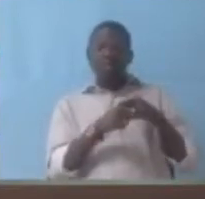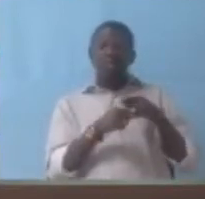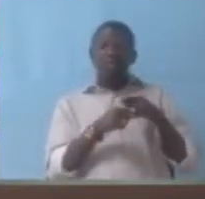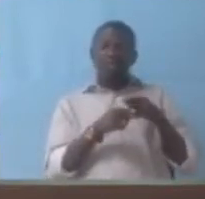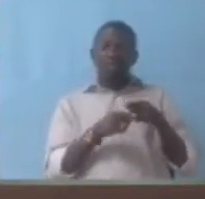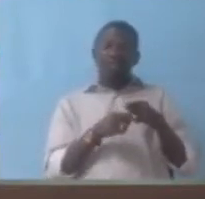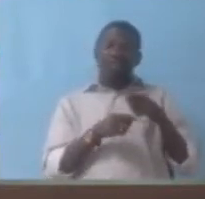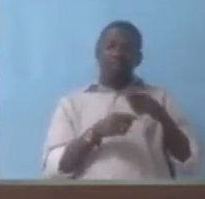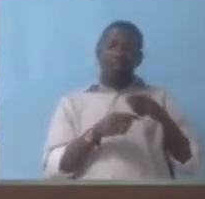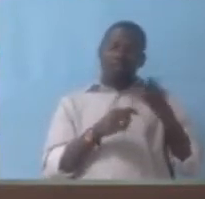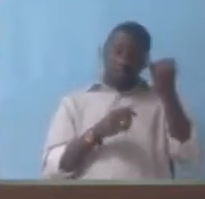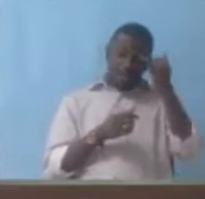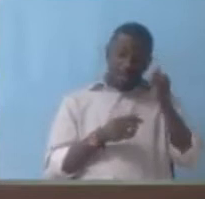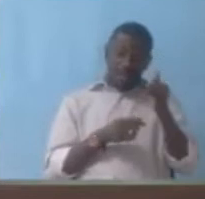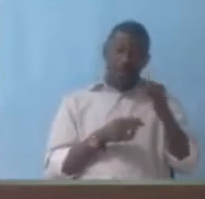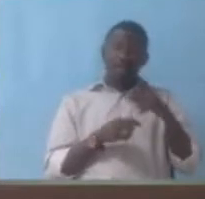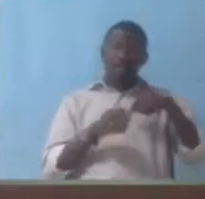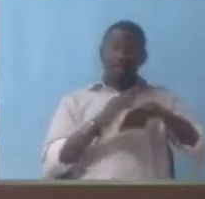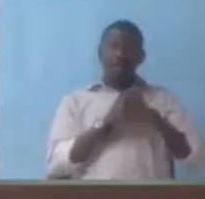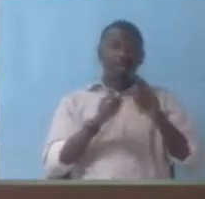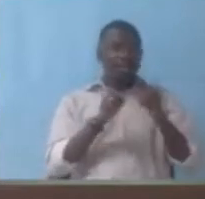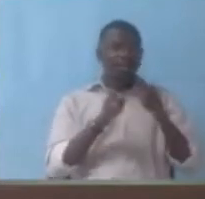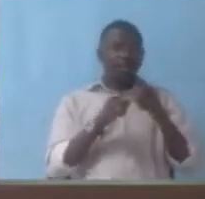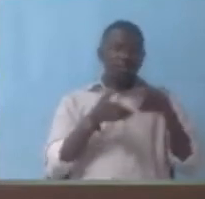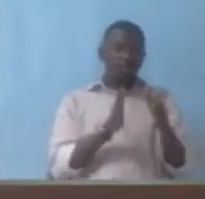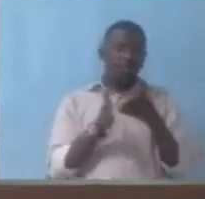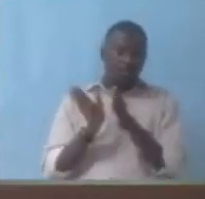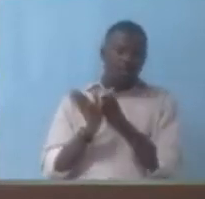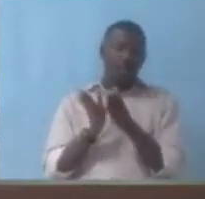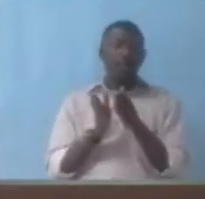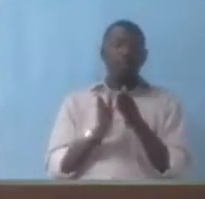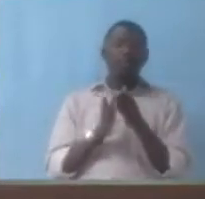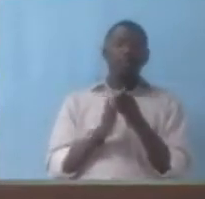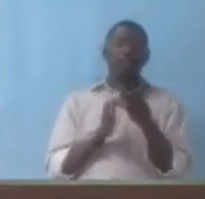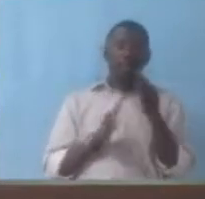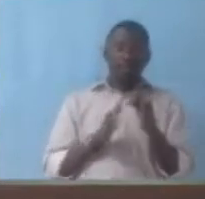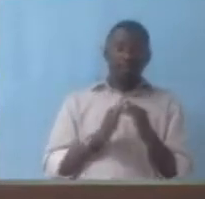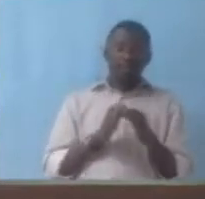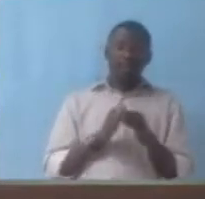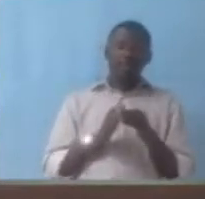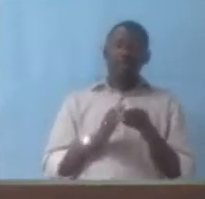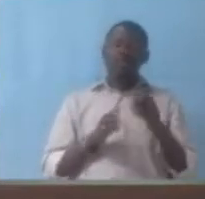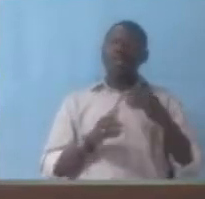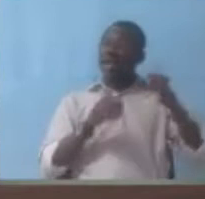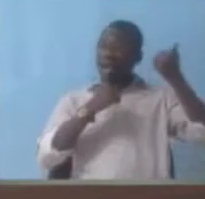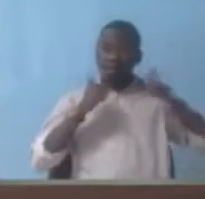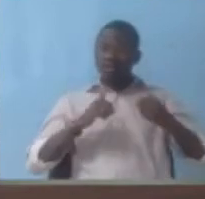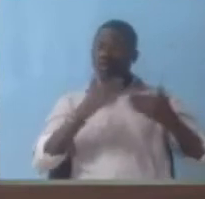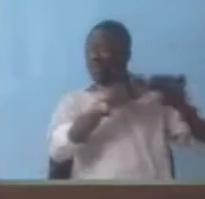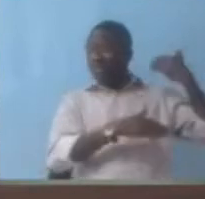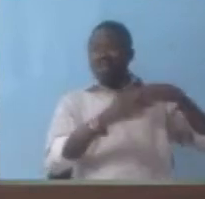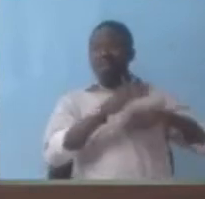sarto in a different formulation ning abelanya do nyama exists in the 1997